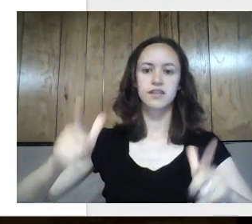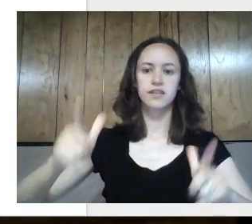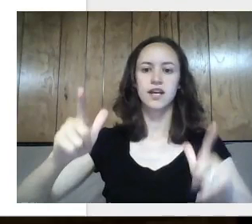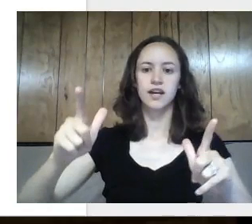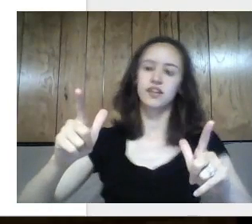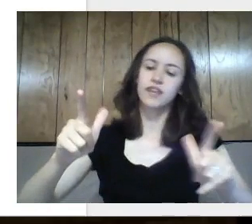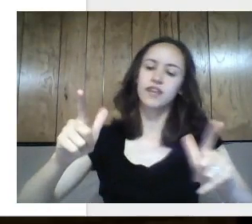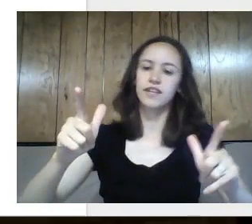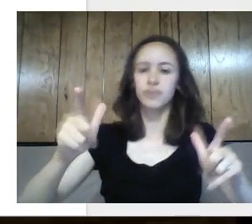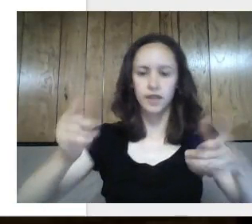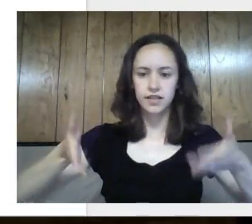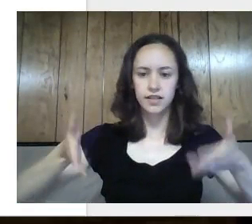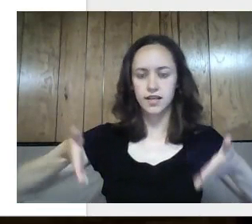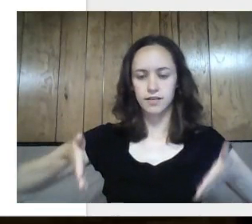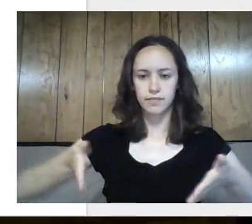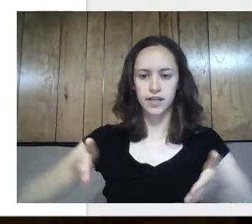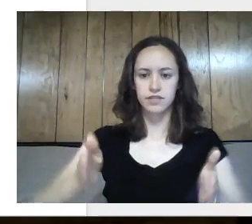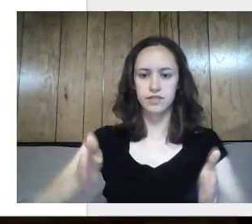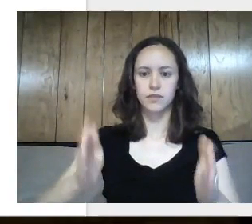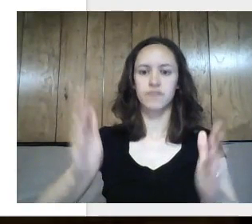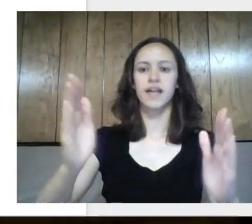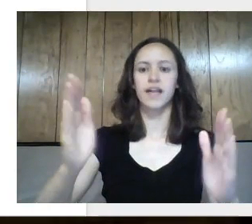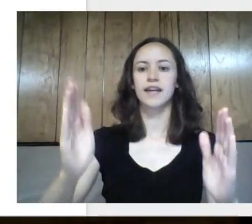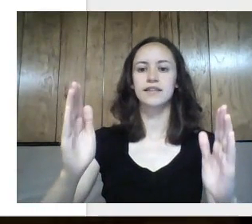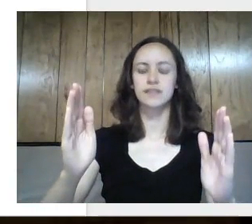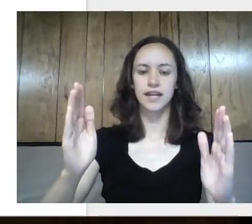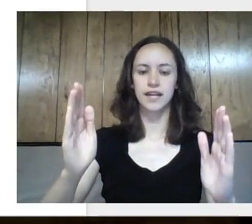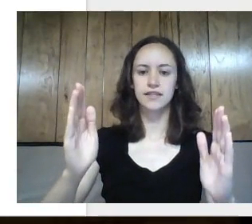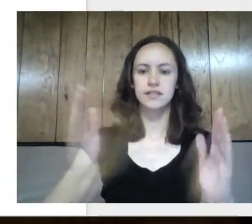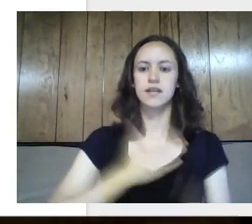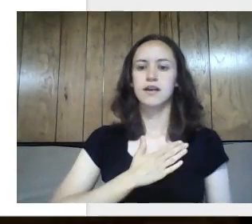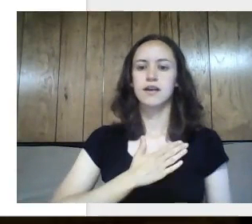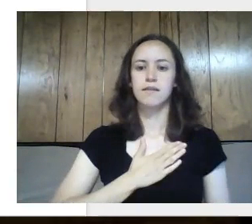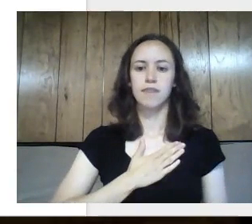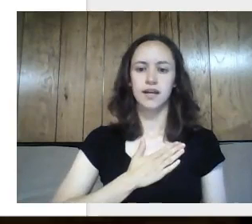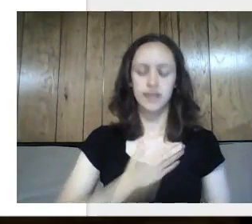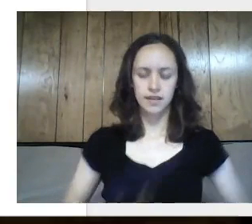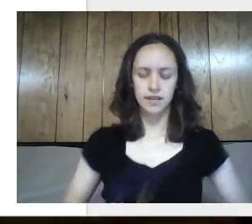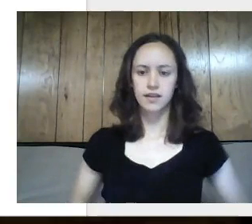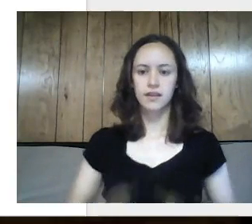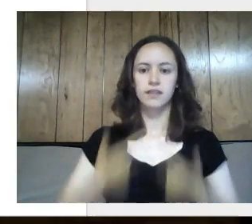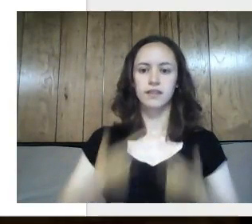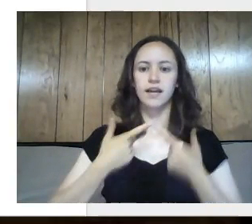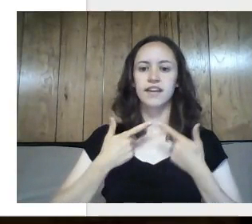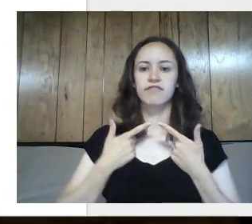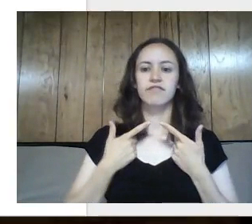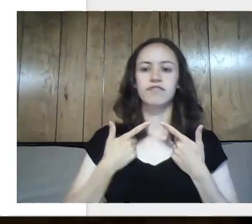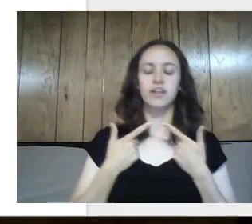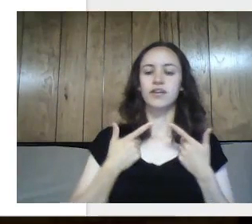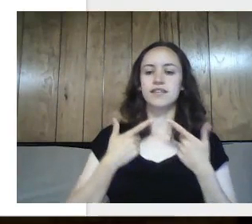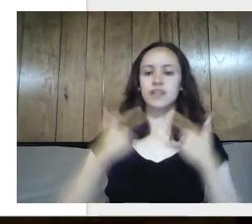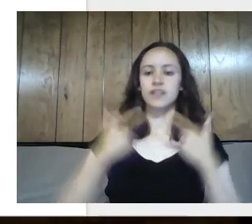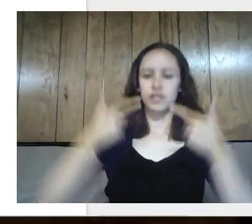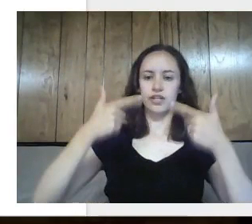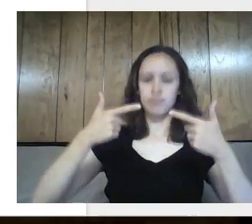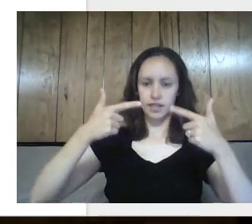L's. You can if you want, but I do it with flat hands. Let my life. I know you